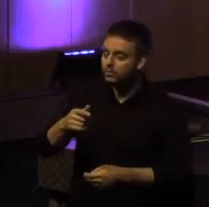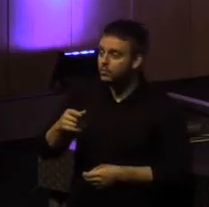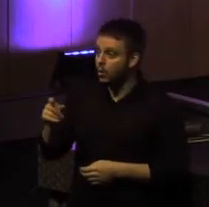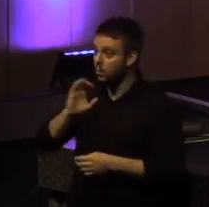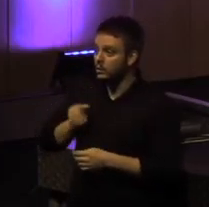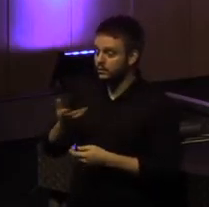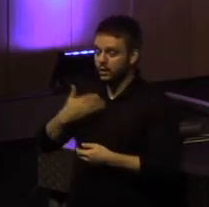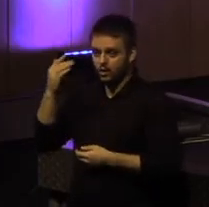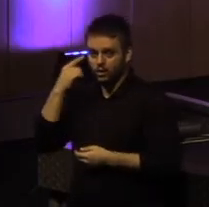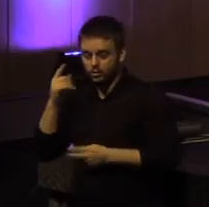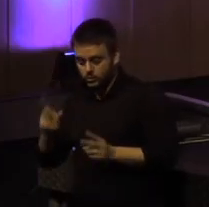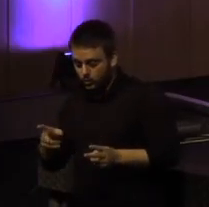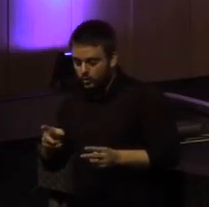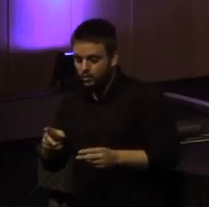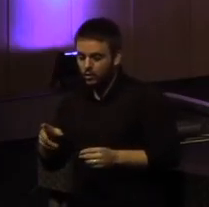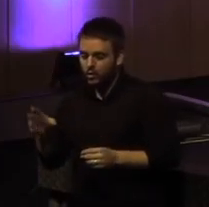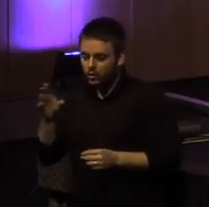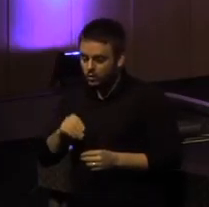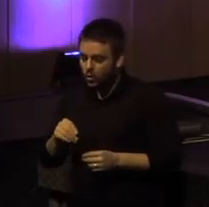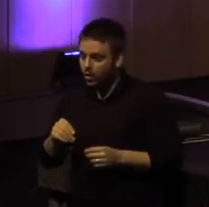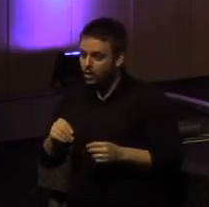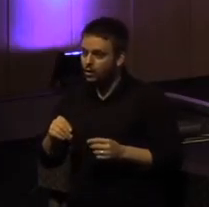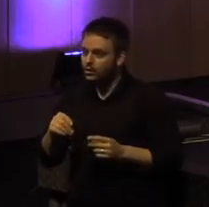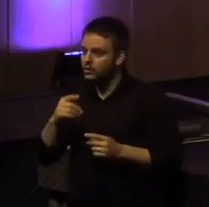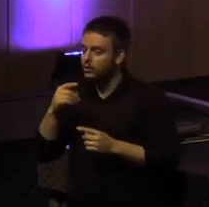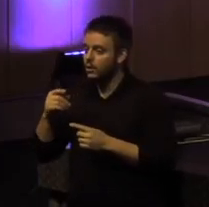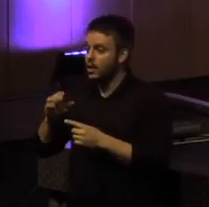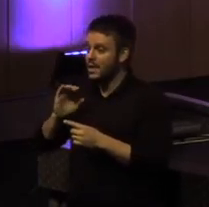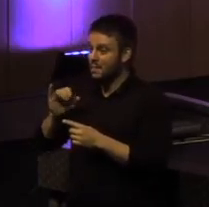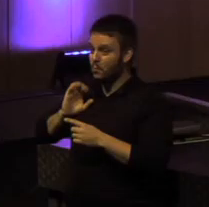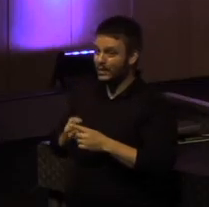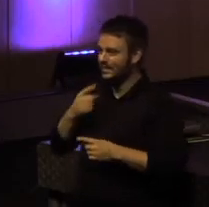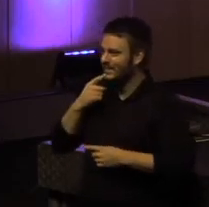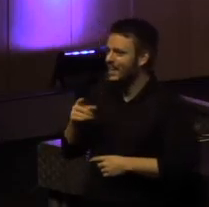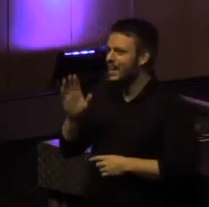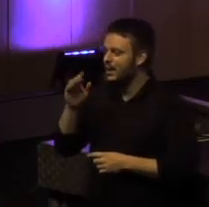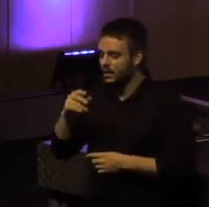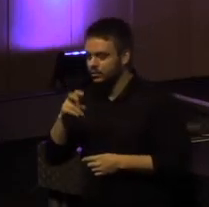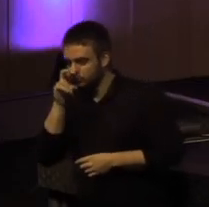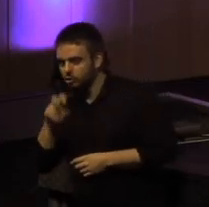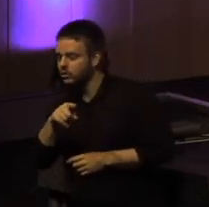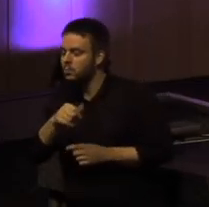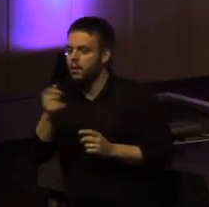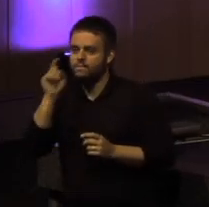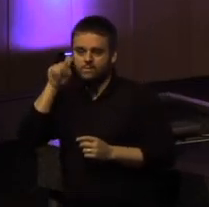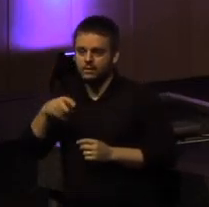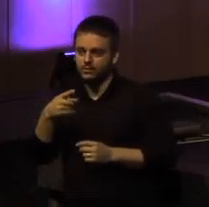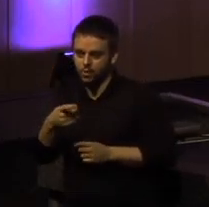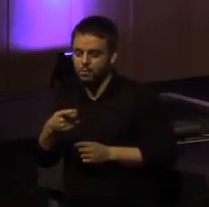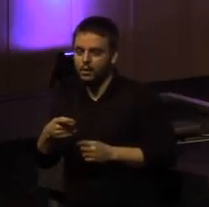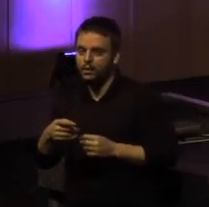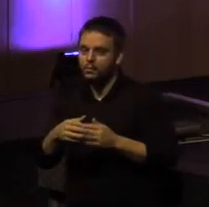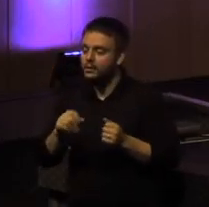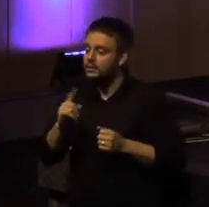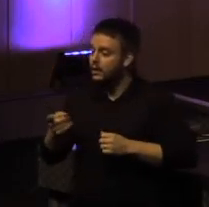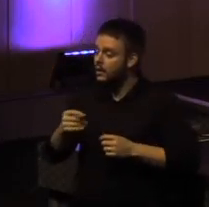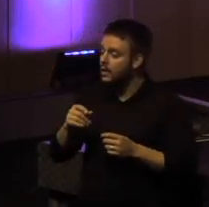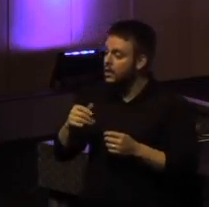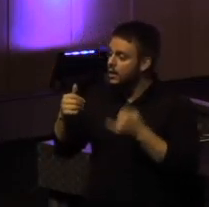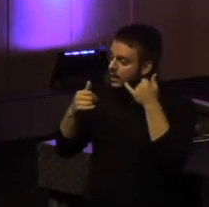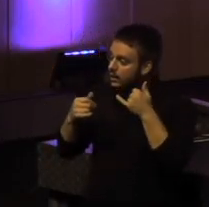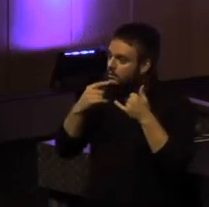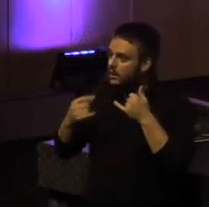6 times. Once in the top of the head, once in the eye, 4 times in the arm, and once in the shoulder.